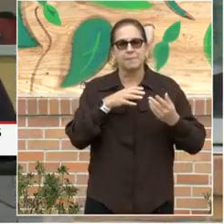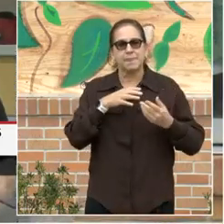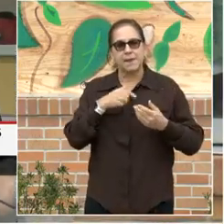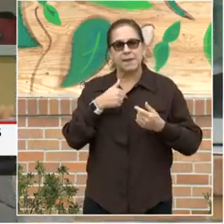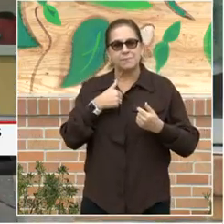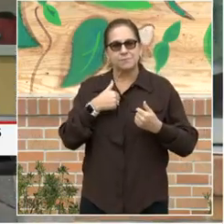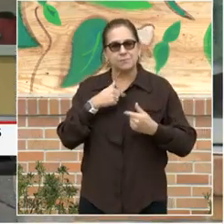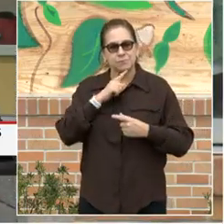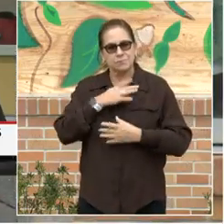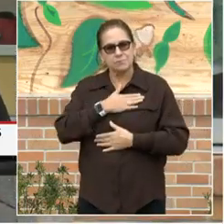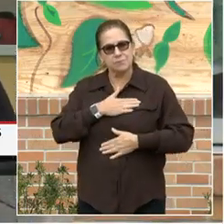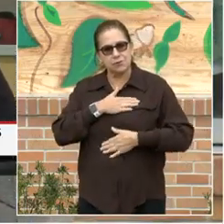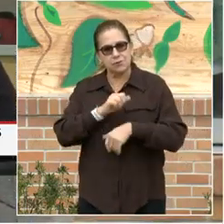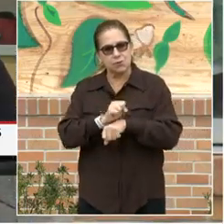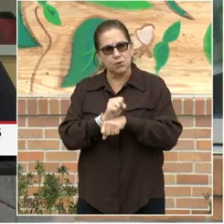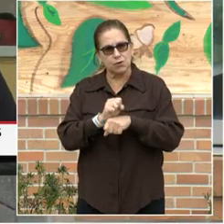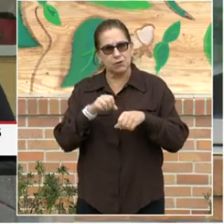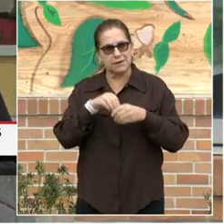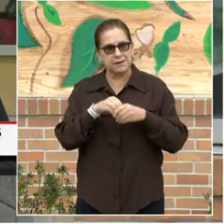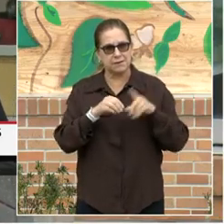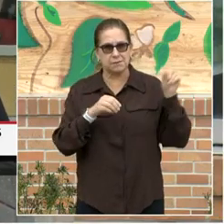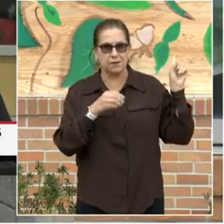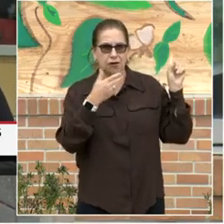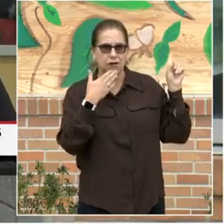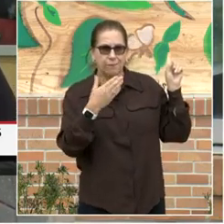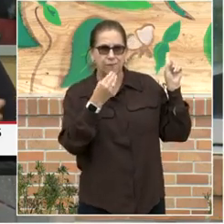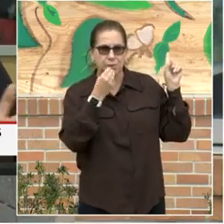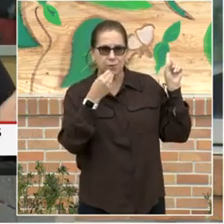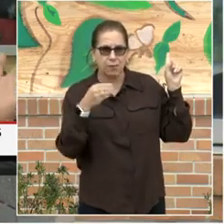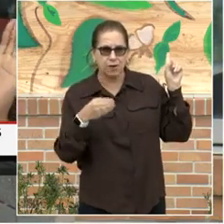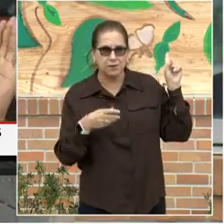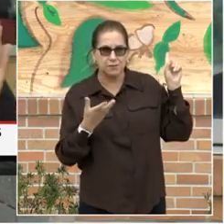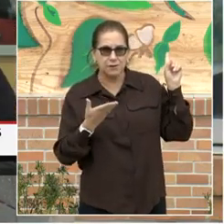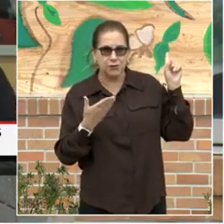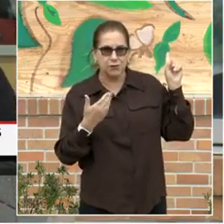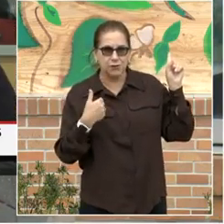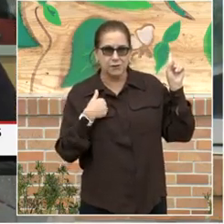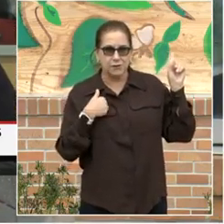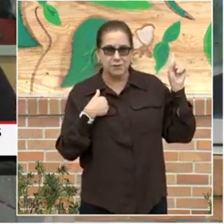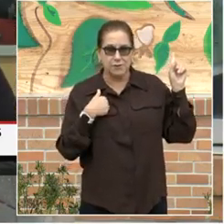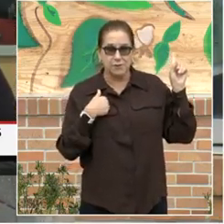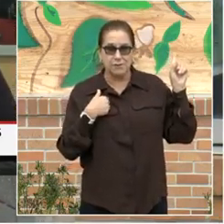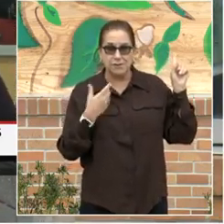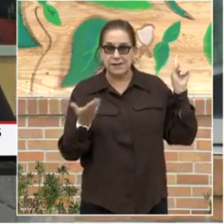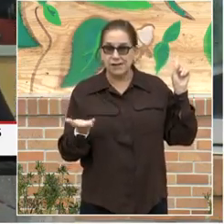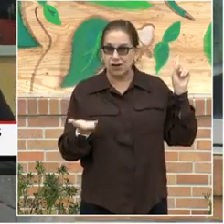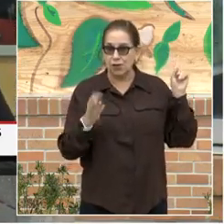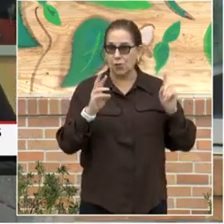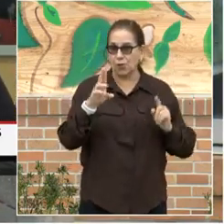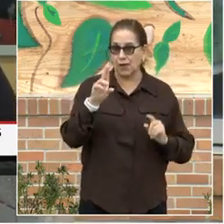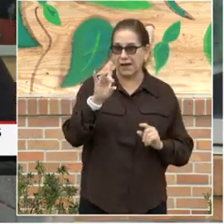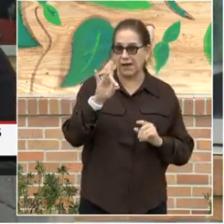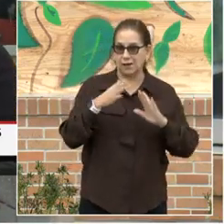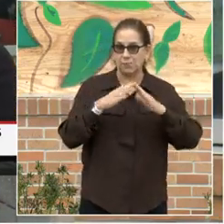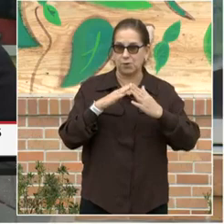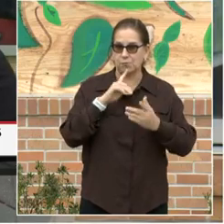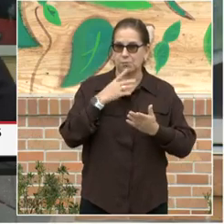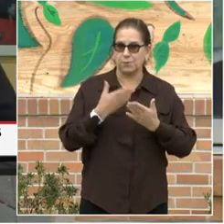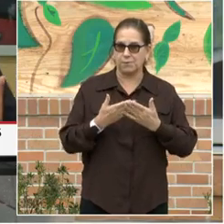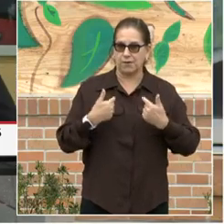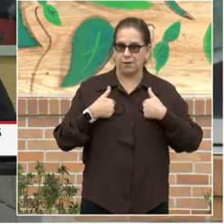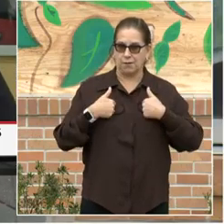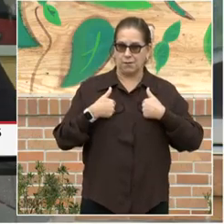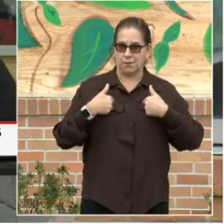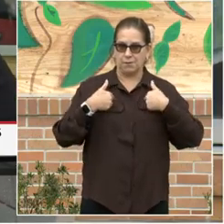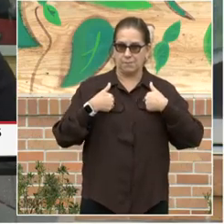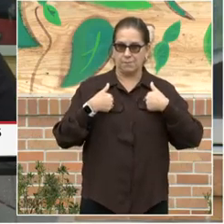pleasure to work at Good Foods Market. To this grocery within Ward 8 community, it's the fact that I myself